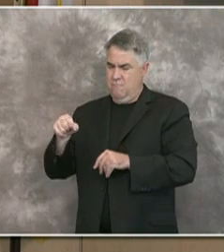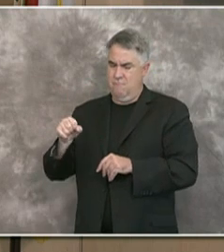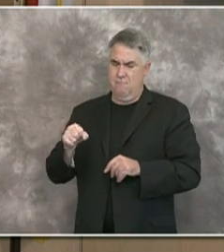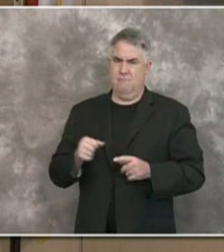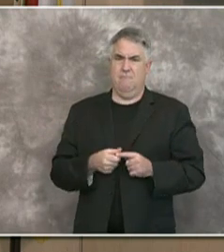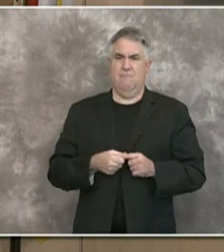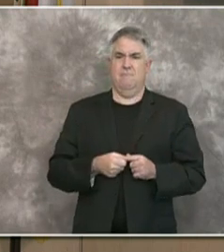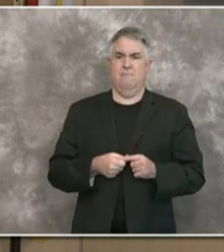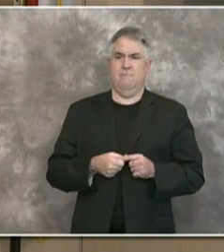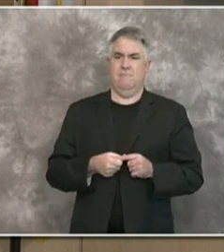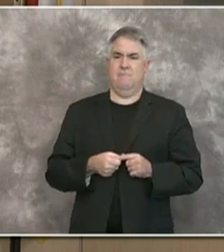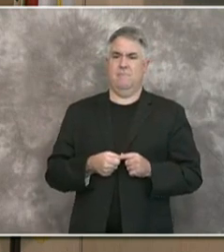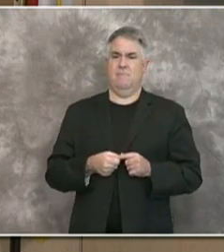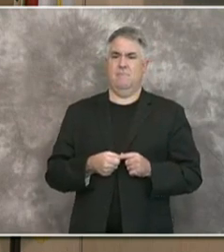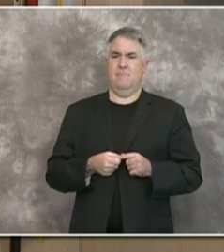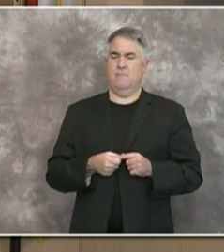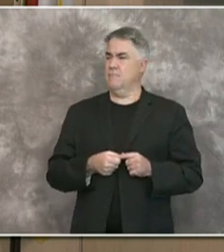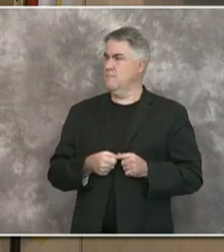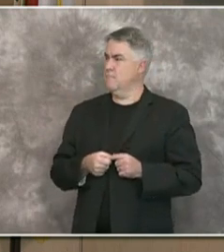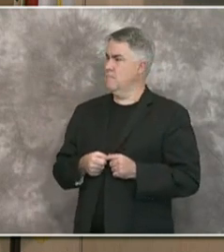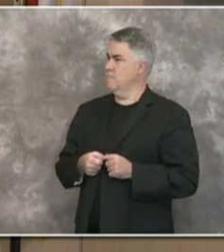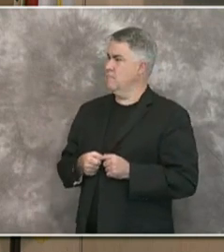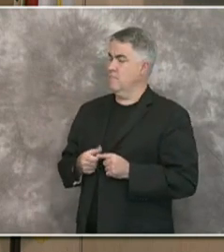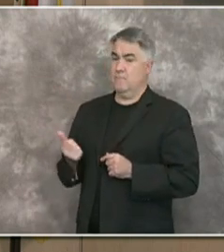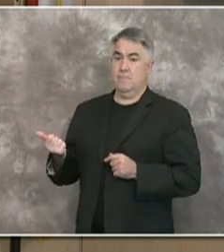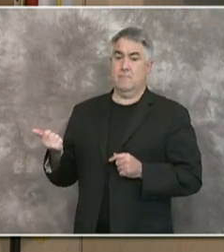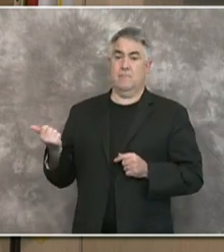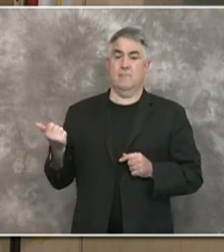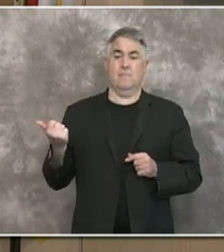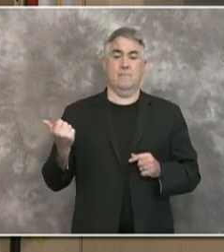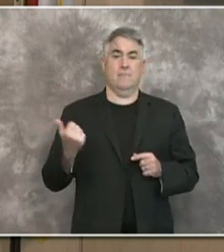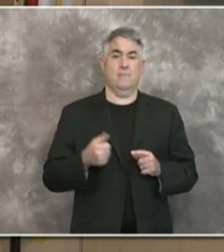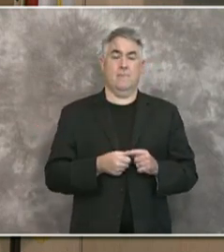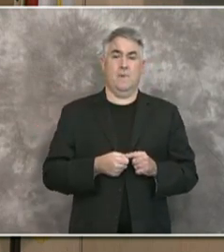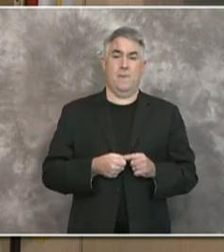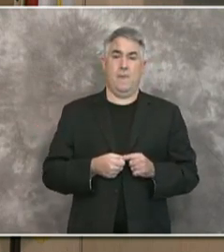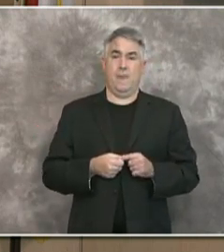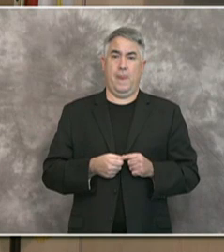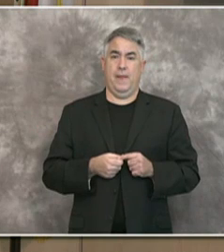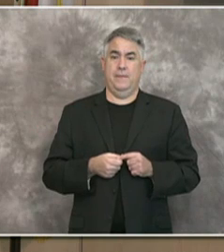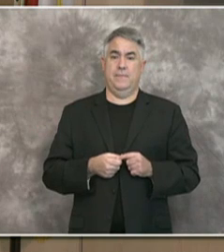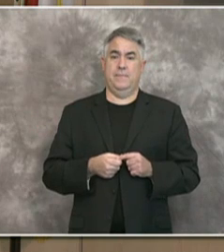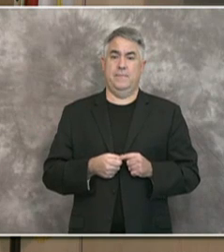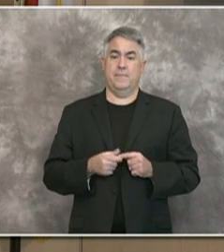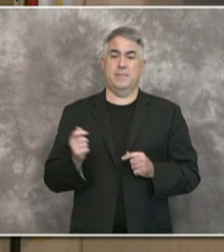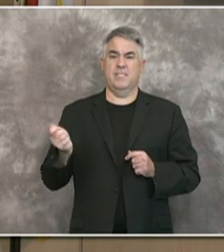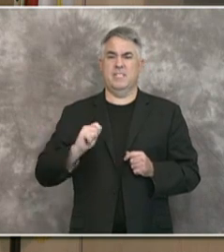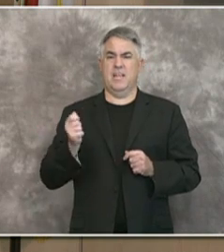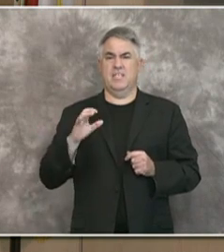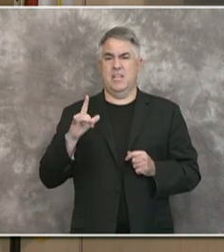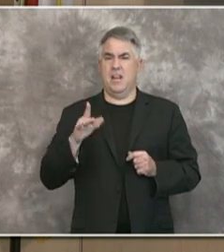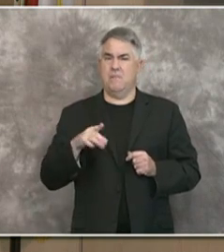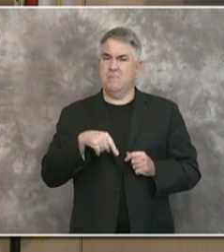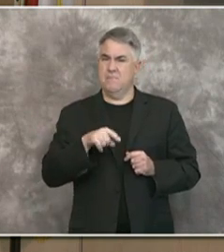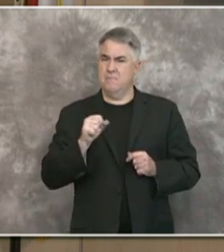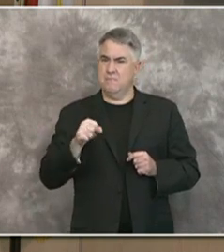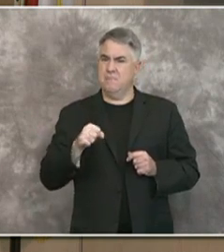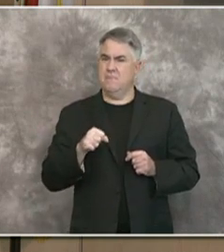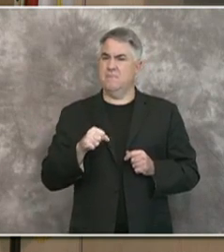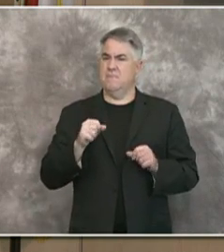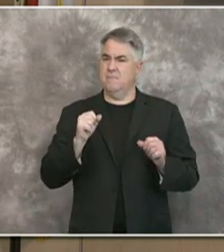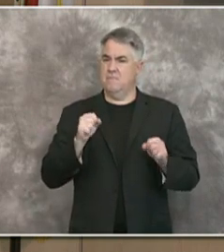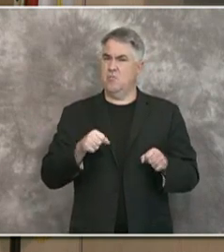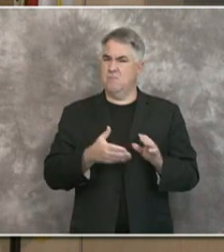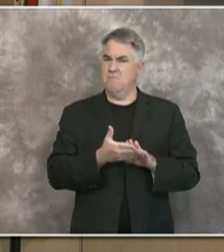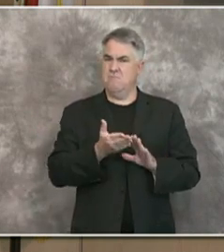people or businesses, specifically tennis clubs, that they could be